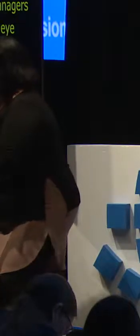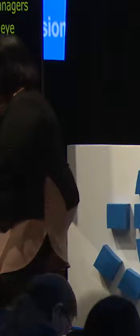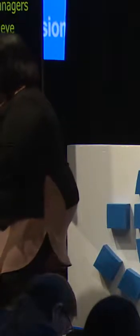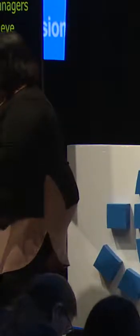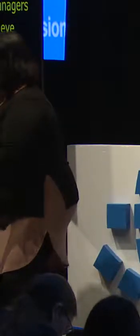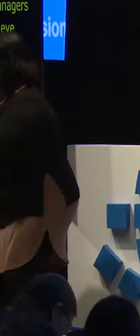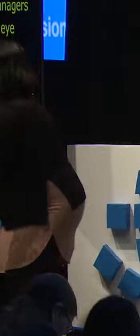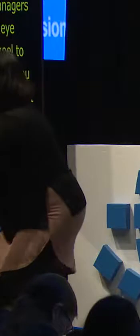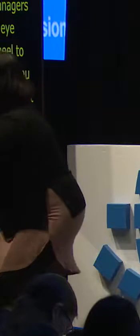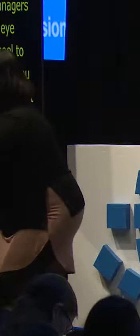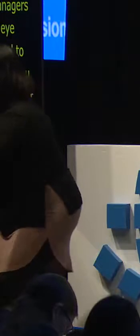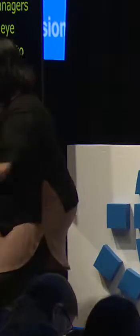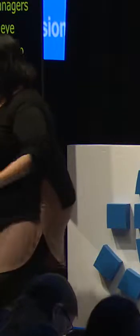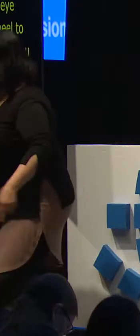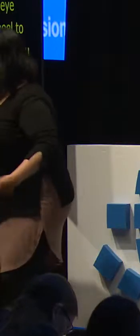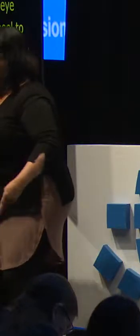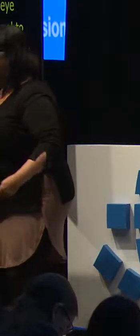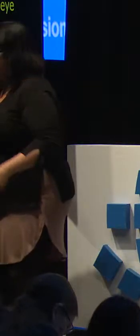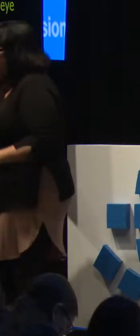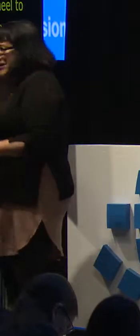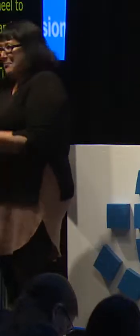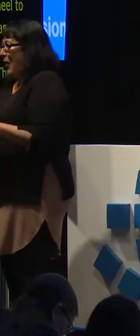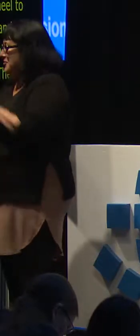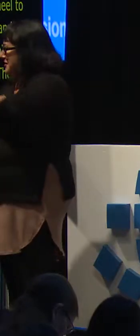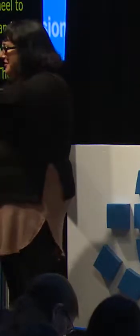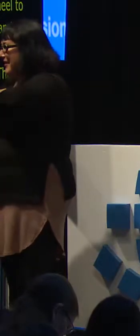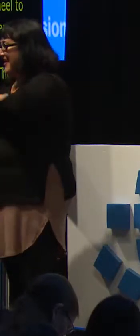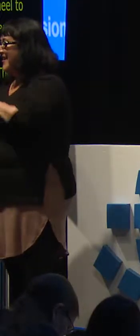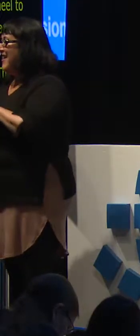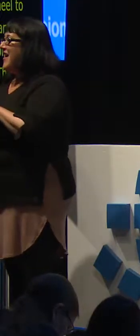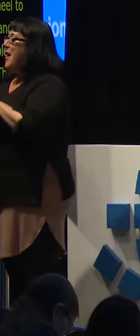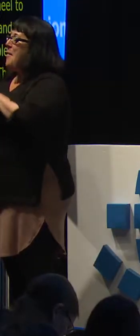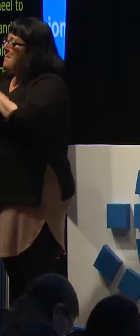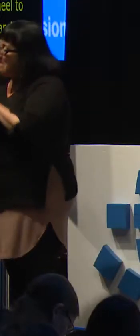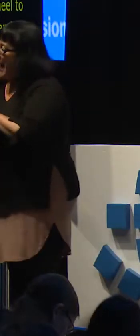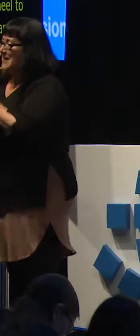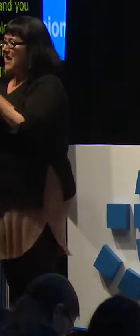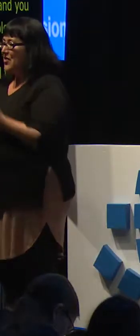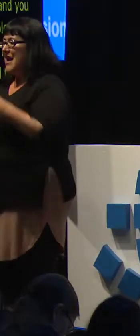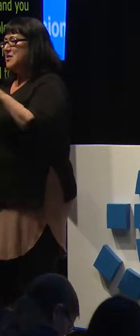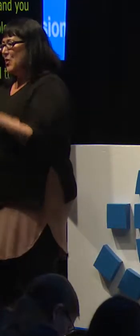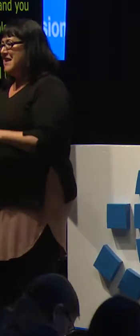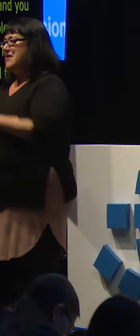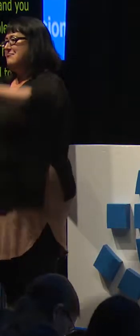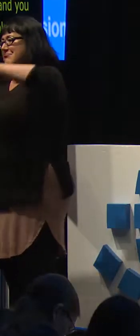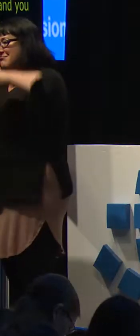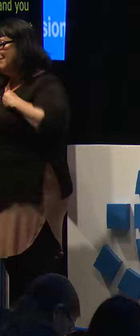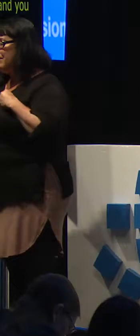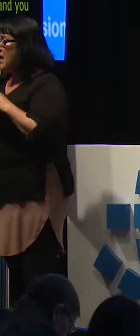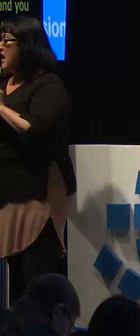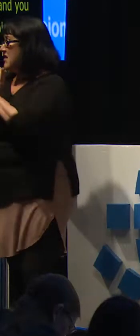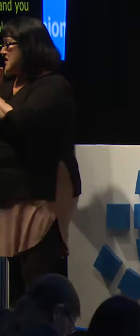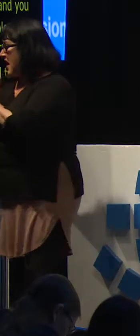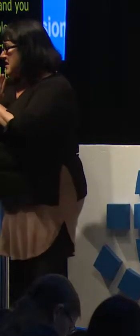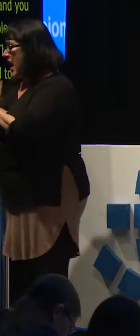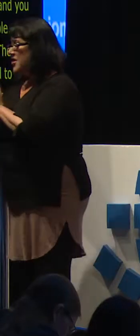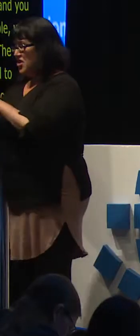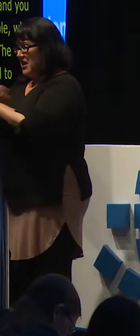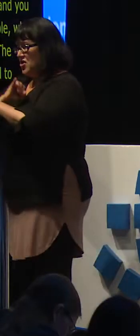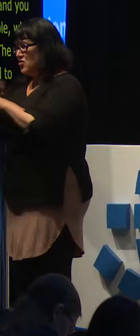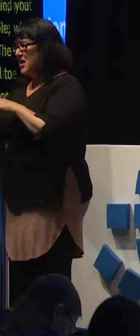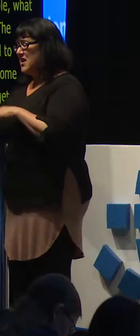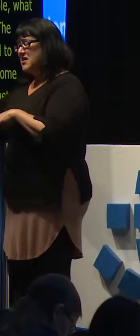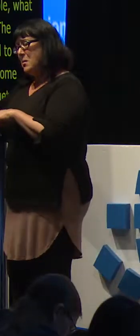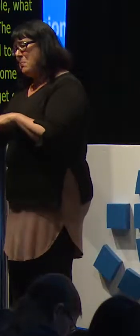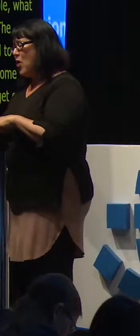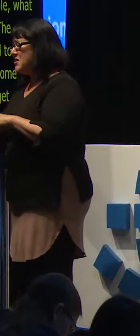Hell no. Right? These are some basic things that we need to get our arms around. And you know, the technology industry is supposed